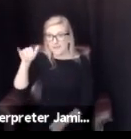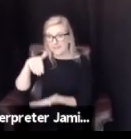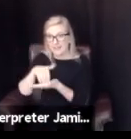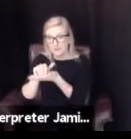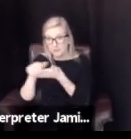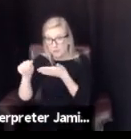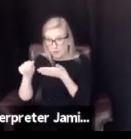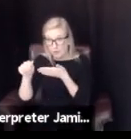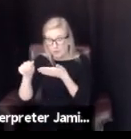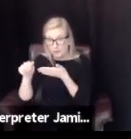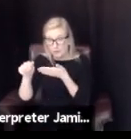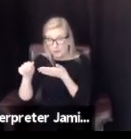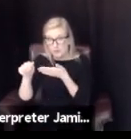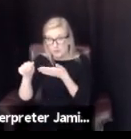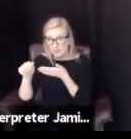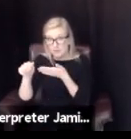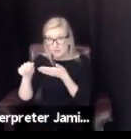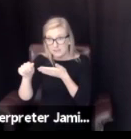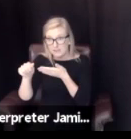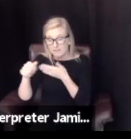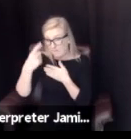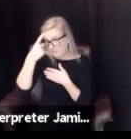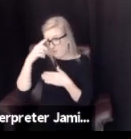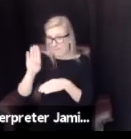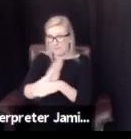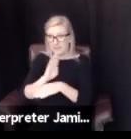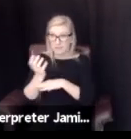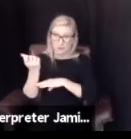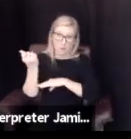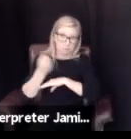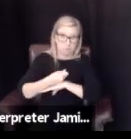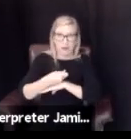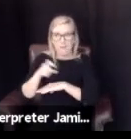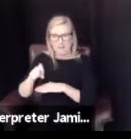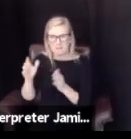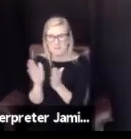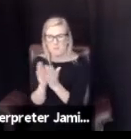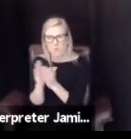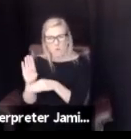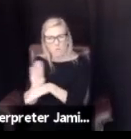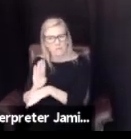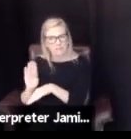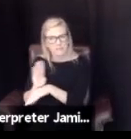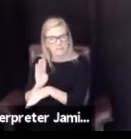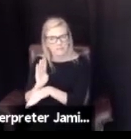$125,000 going out of business would be a small business, right? Where you may have 50 employees or